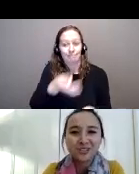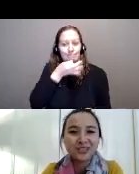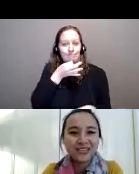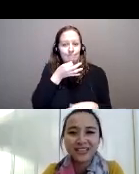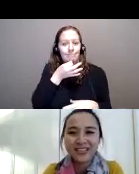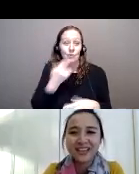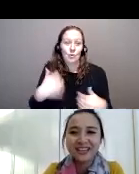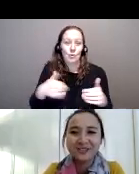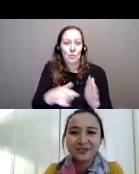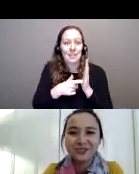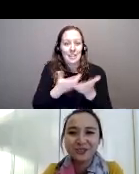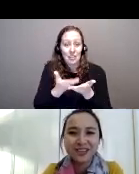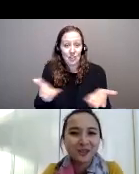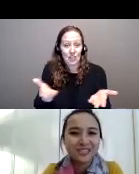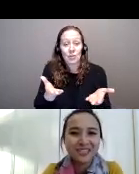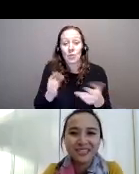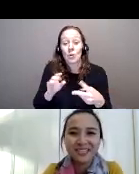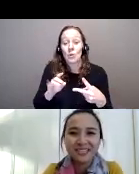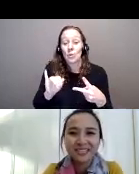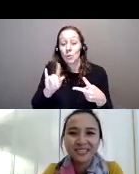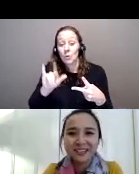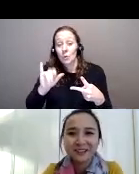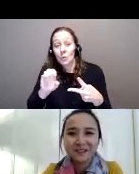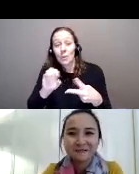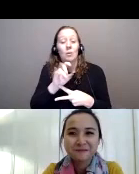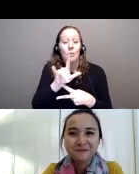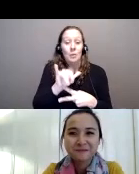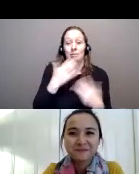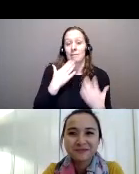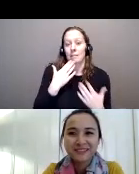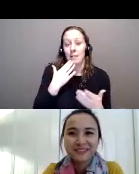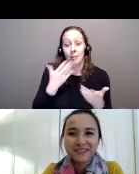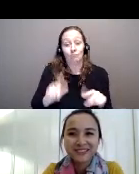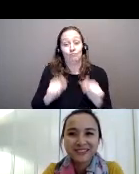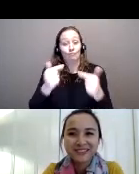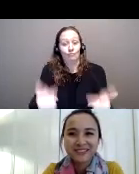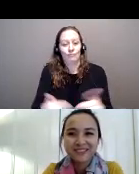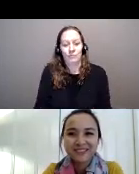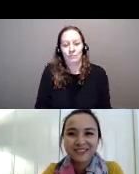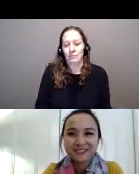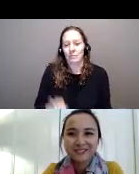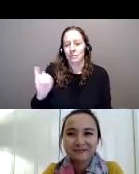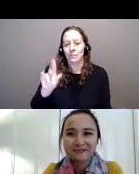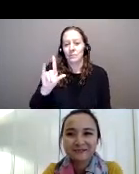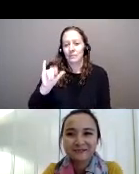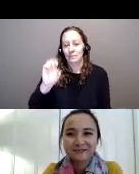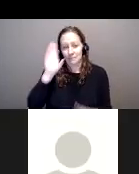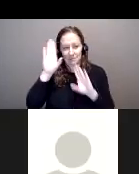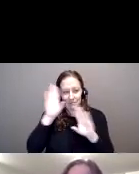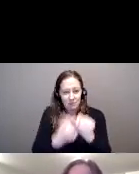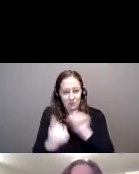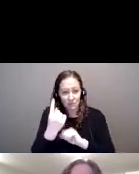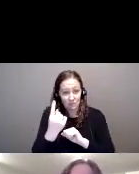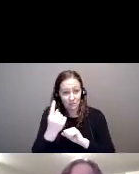away, Julie. Thank you, Julie and Wendy. Hello, everyone. So can you see